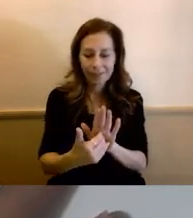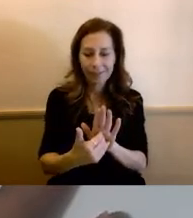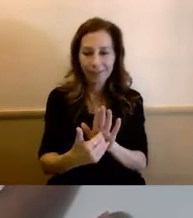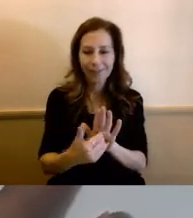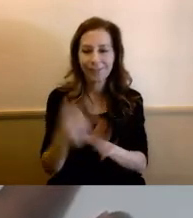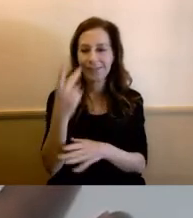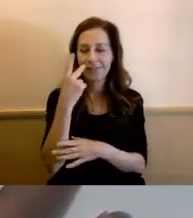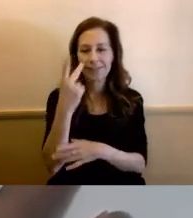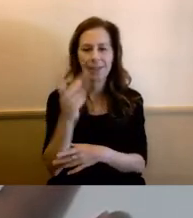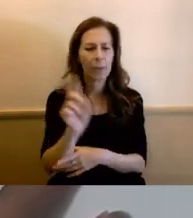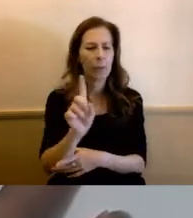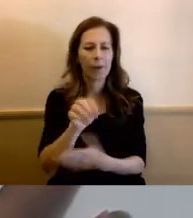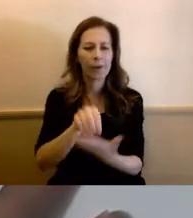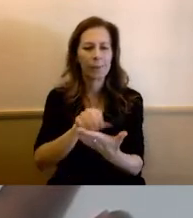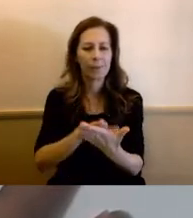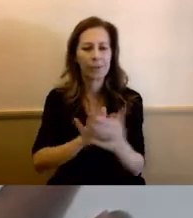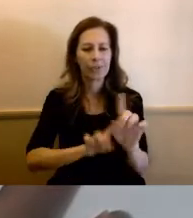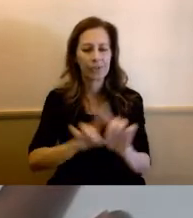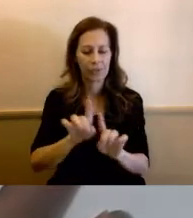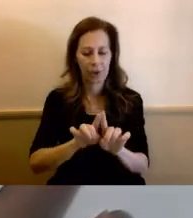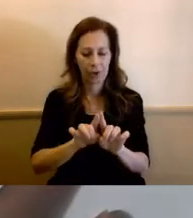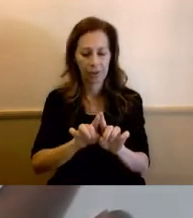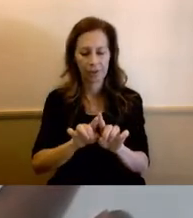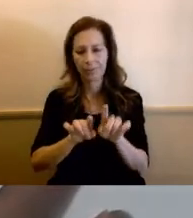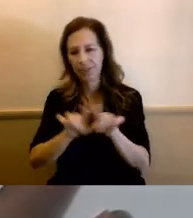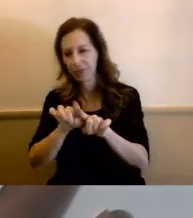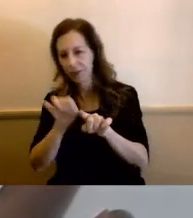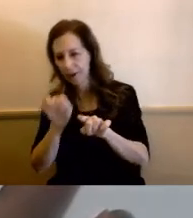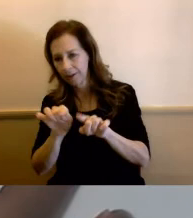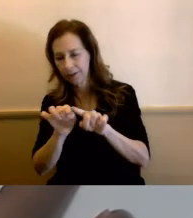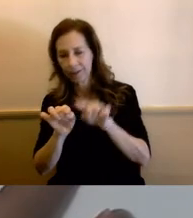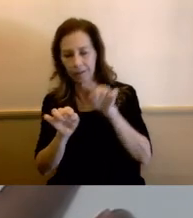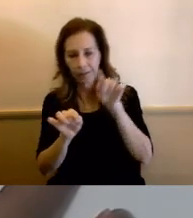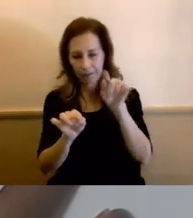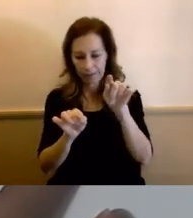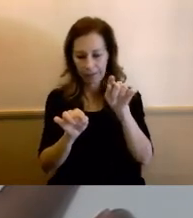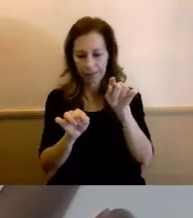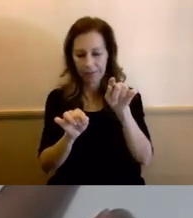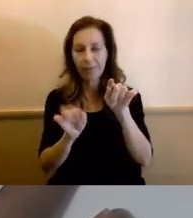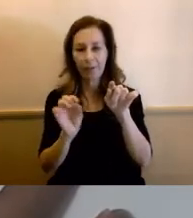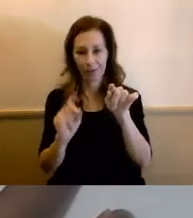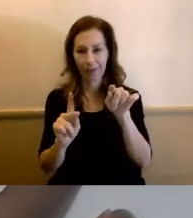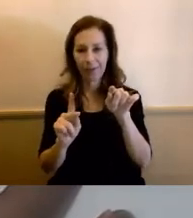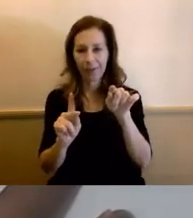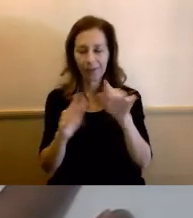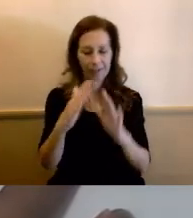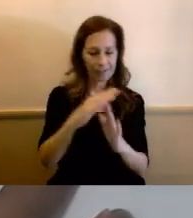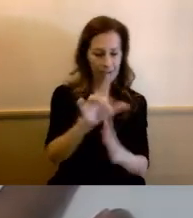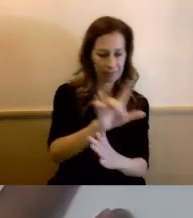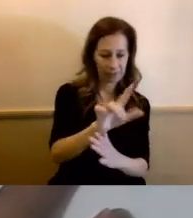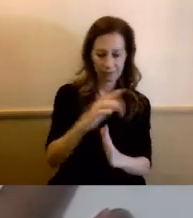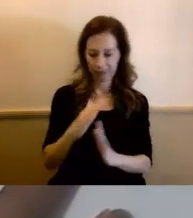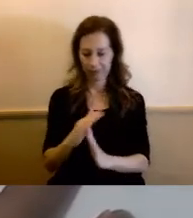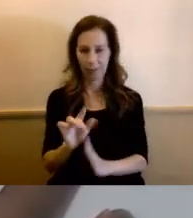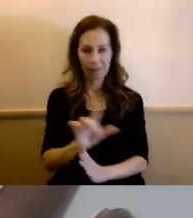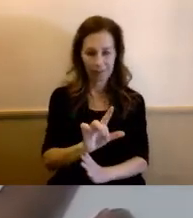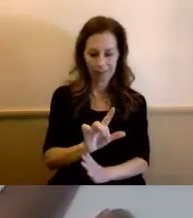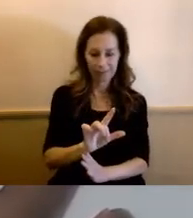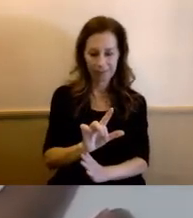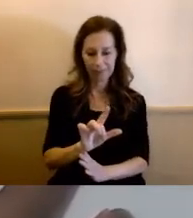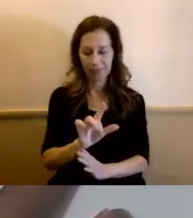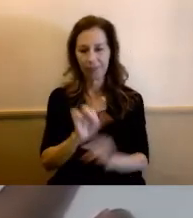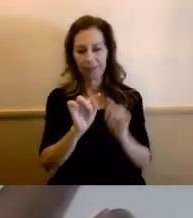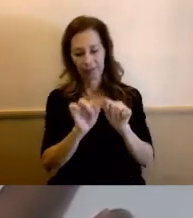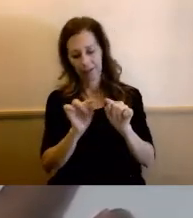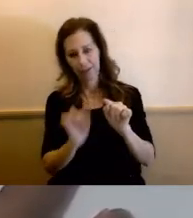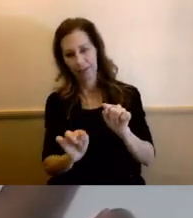star. I'm going to put a star here because it represents for this one. Okay, top left, here's a star, top